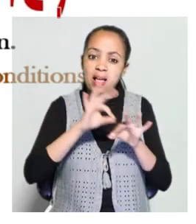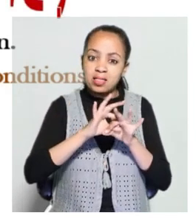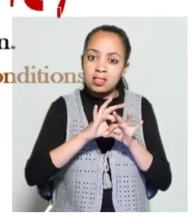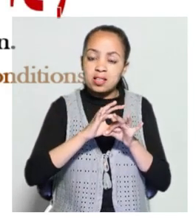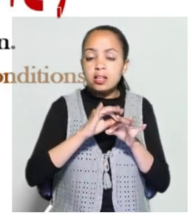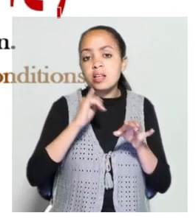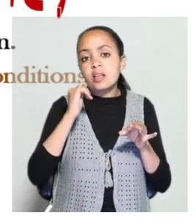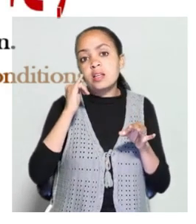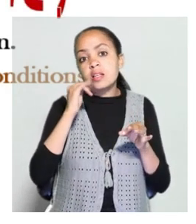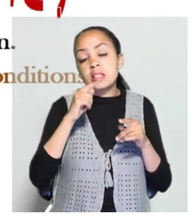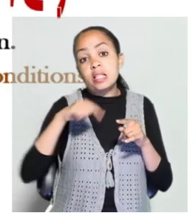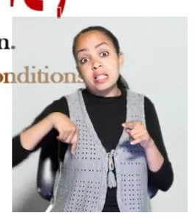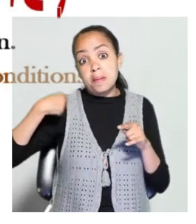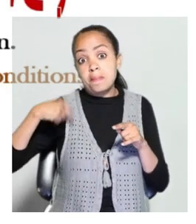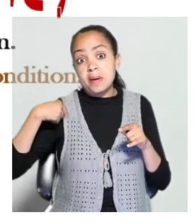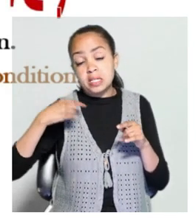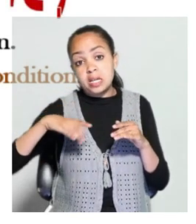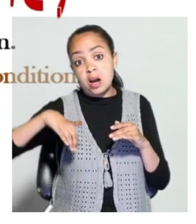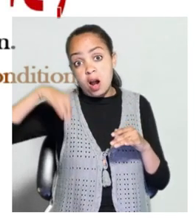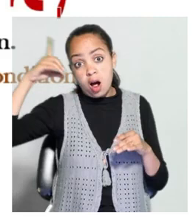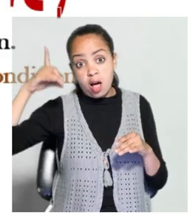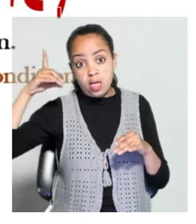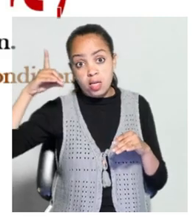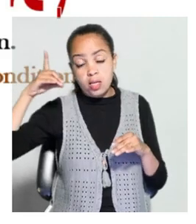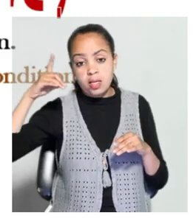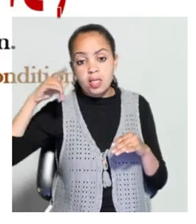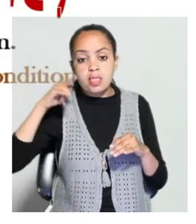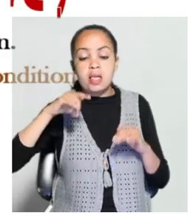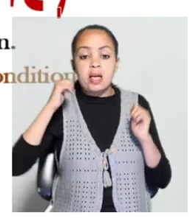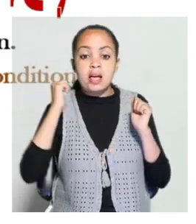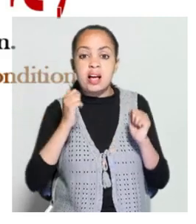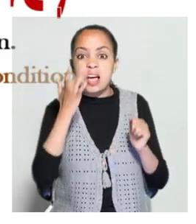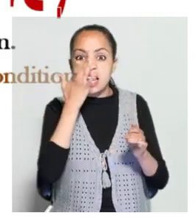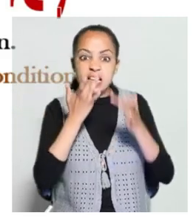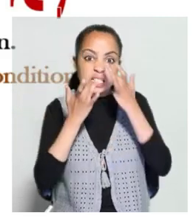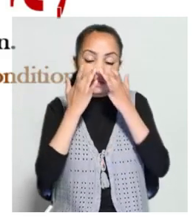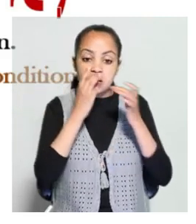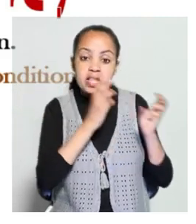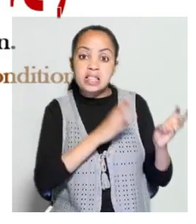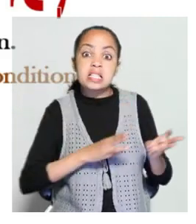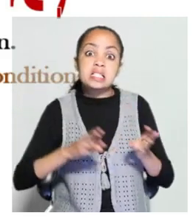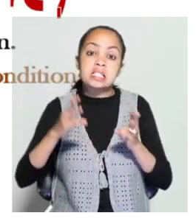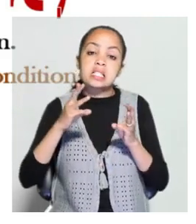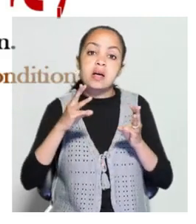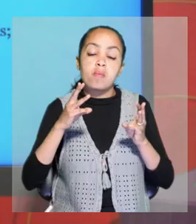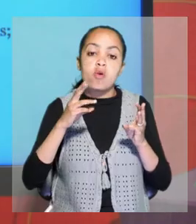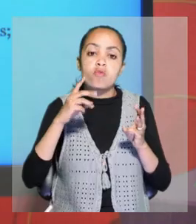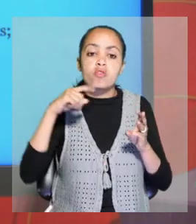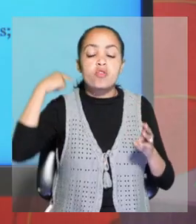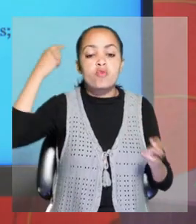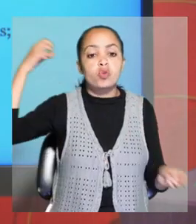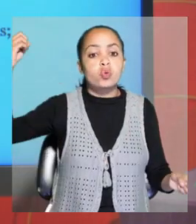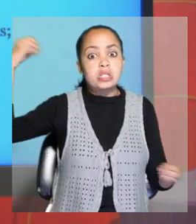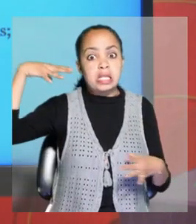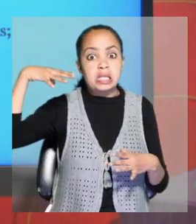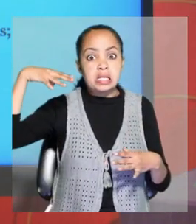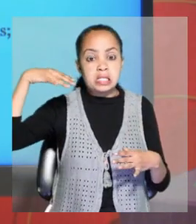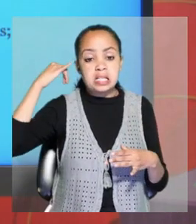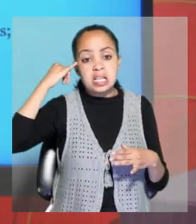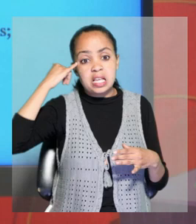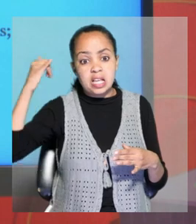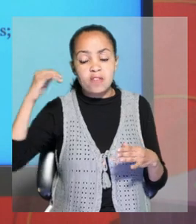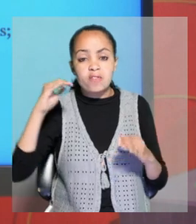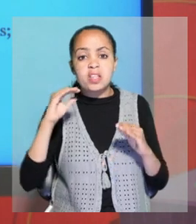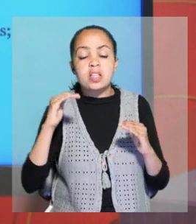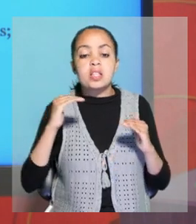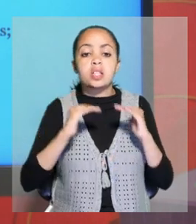if the temperature become high, they can experience the system of photosynthesis. If the